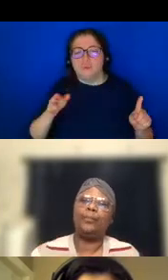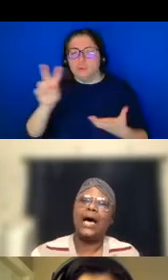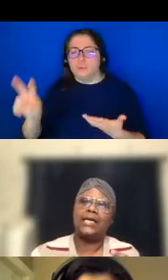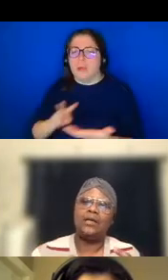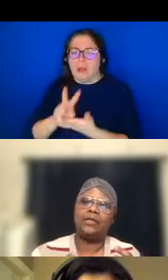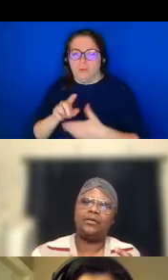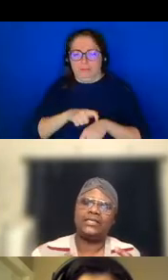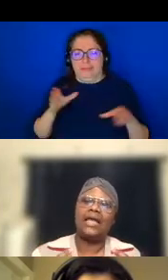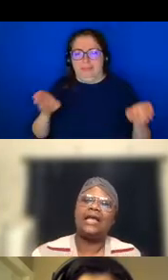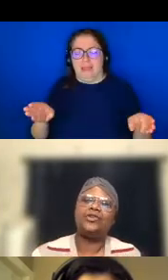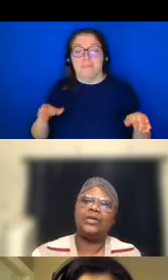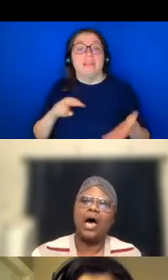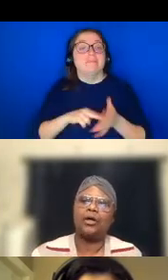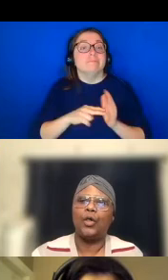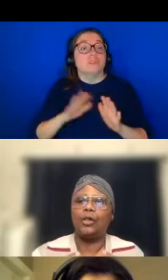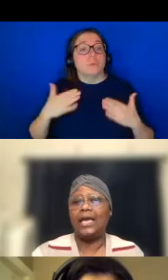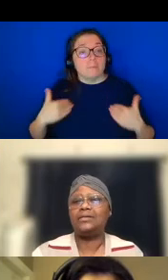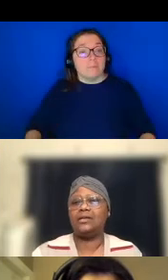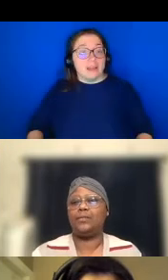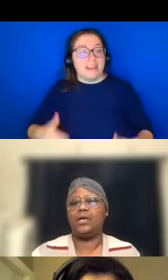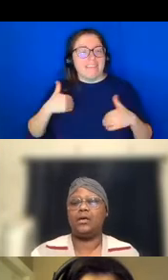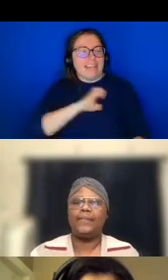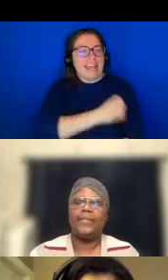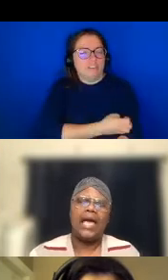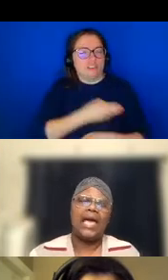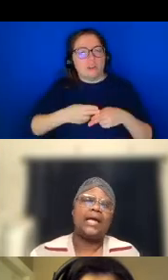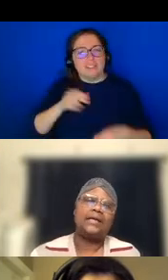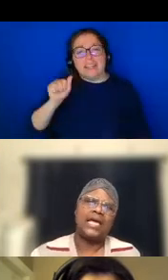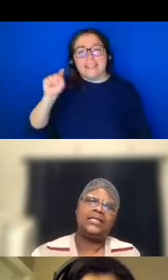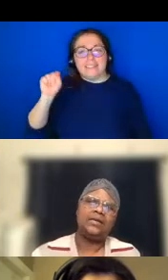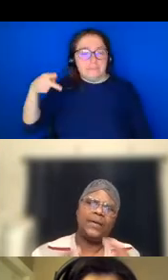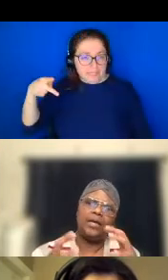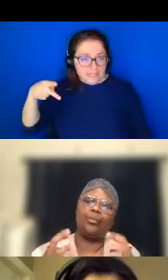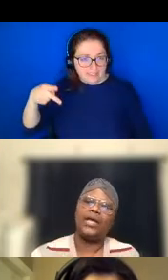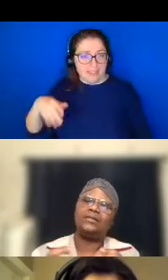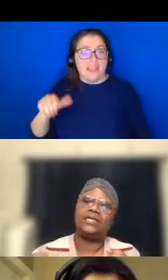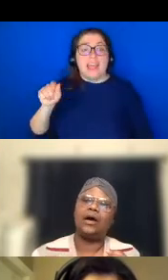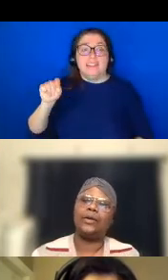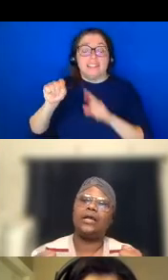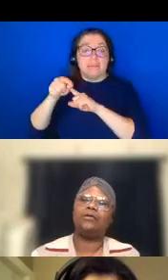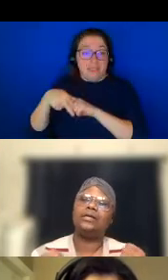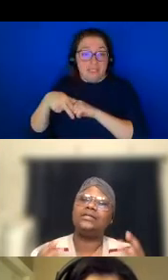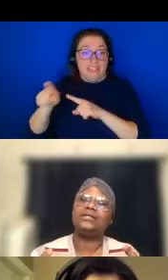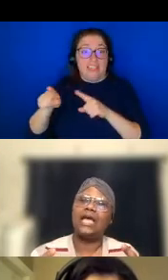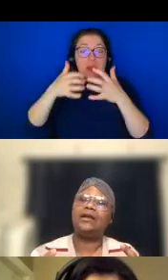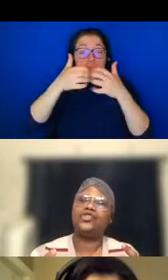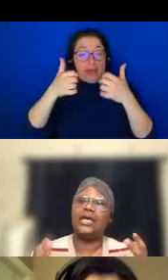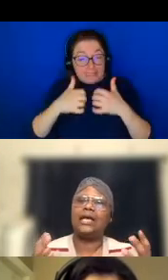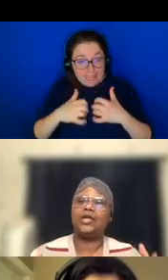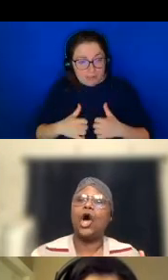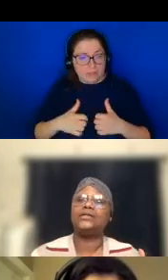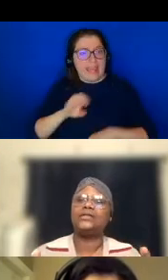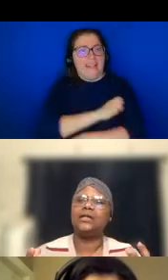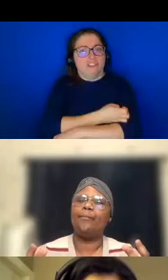your body, there's that energy molecule ATP. And as ATP breaks down, it releases energy